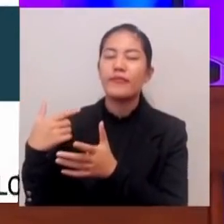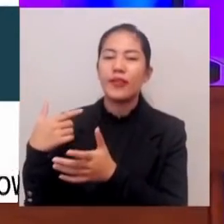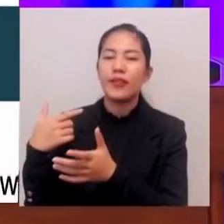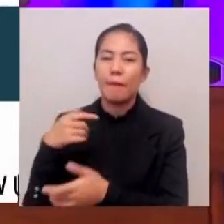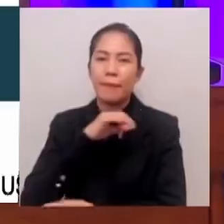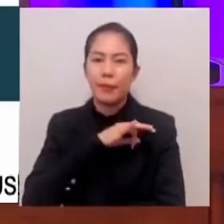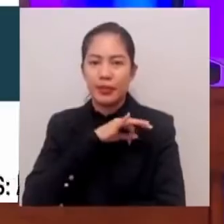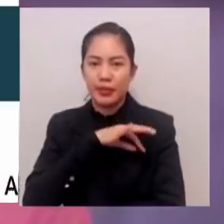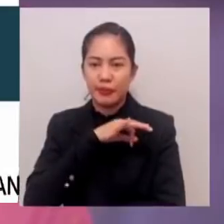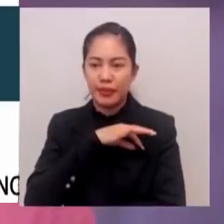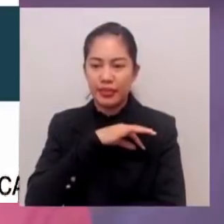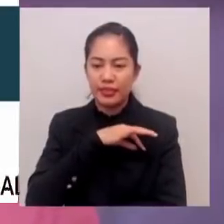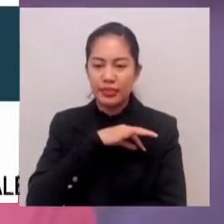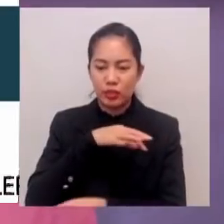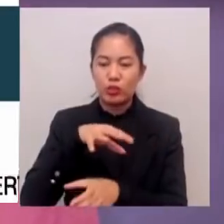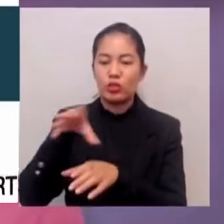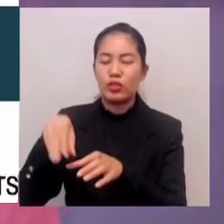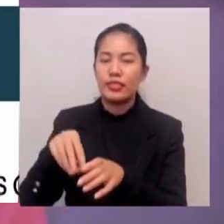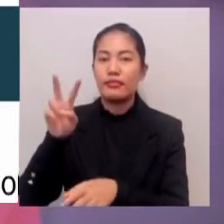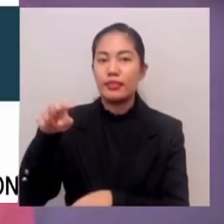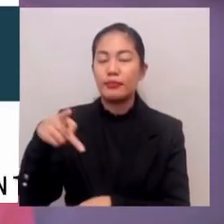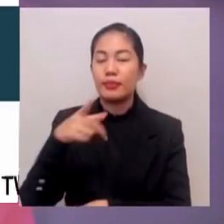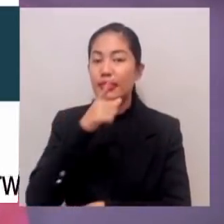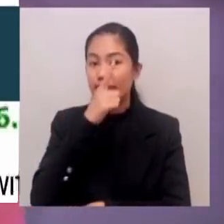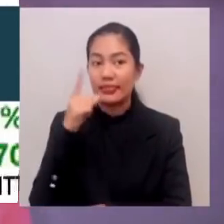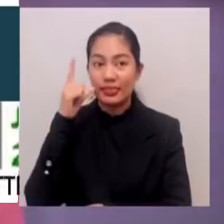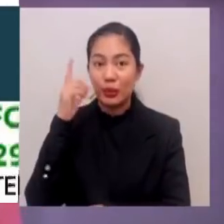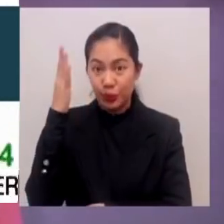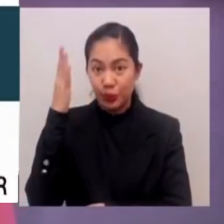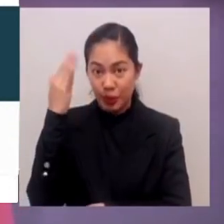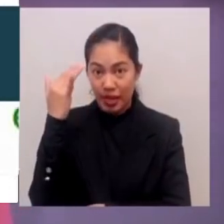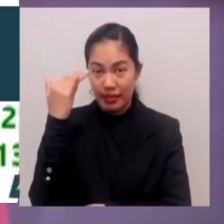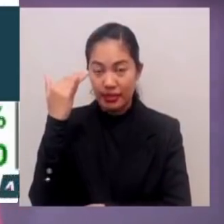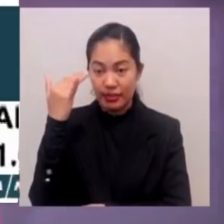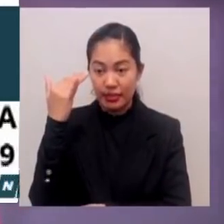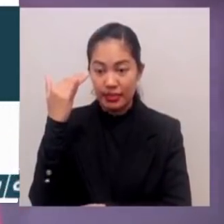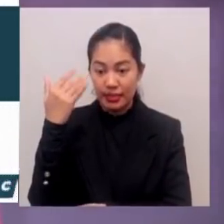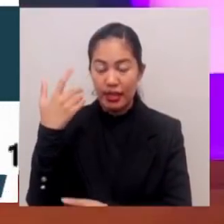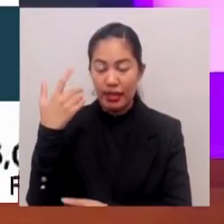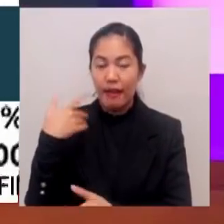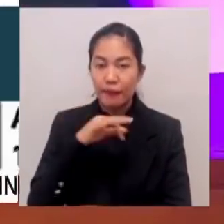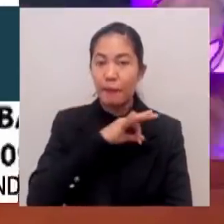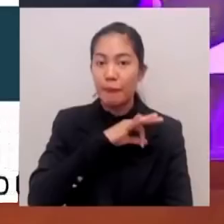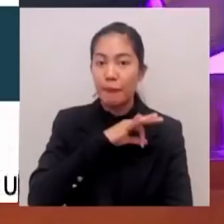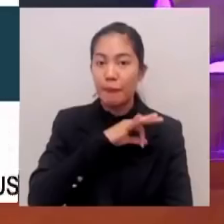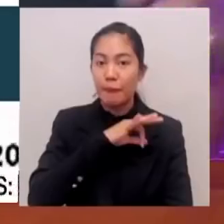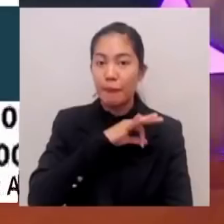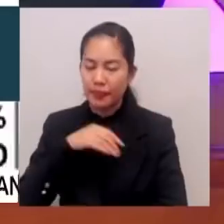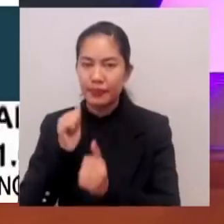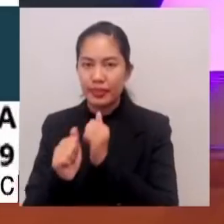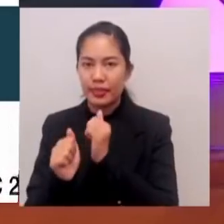Vice President Robledo on their side, because each would gain allies, no, in the process.